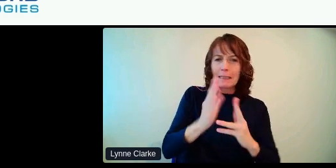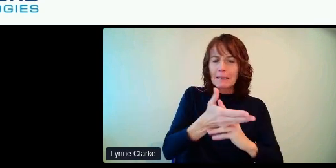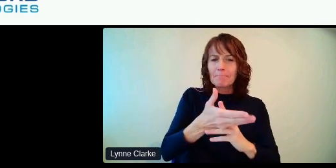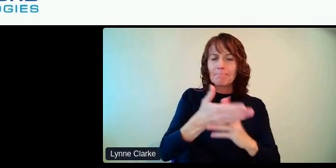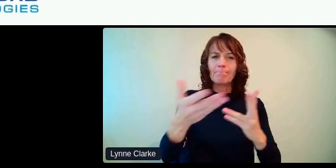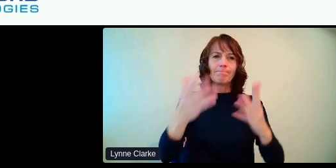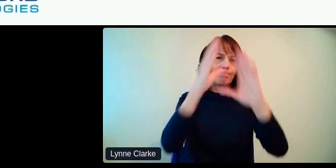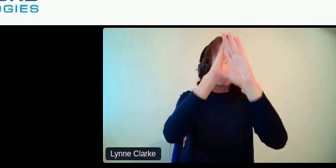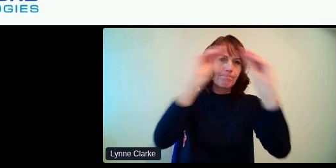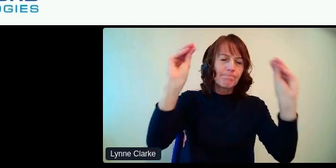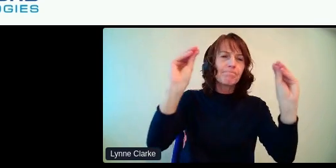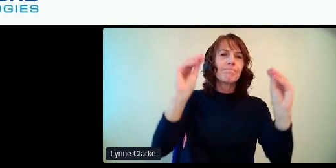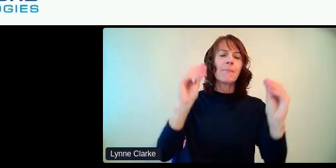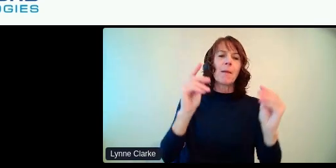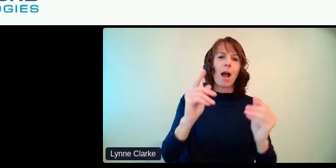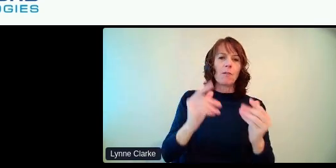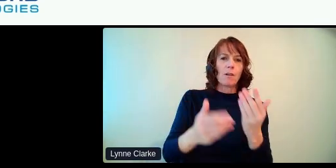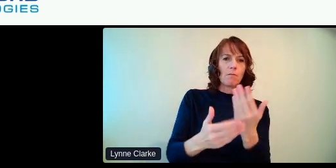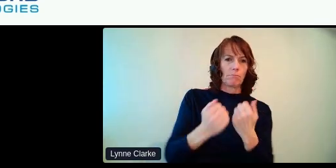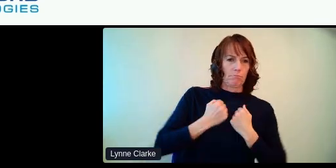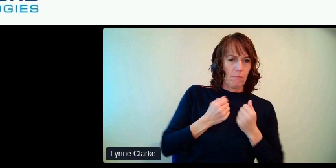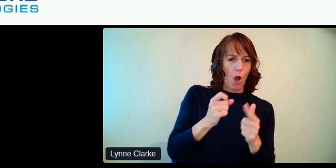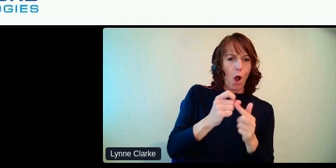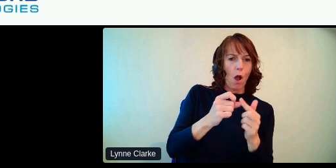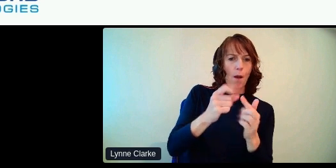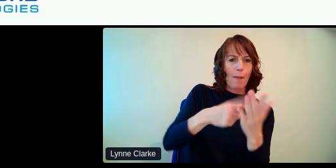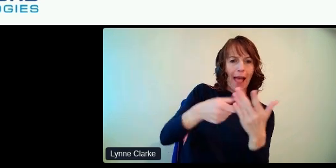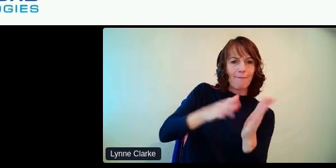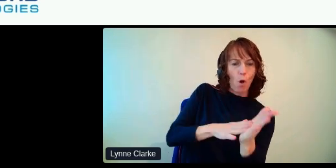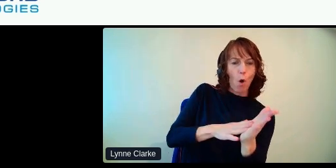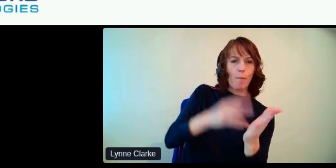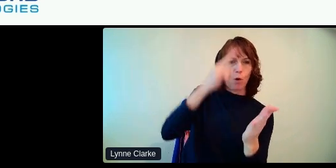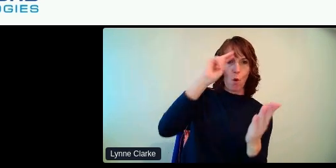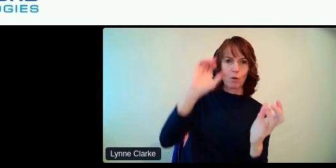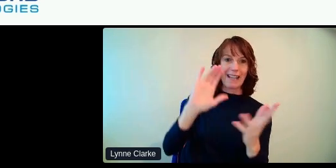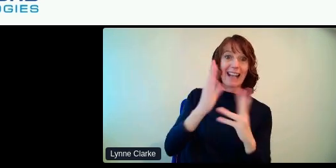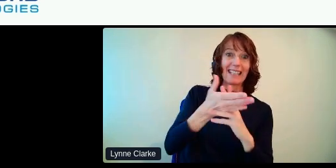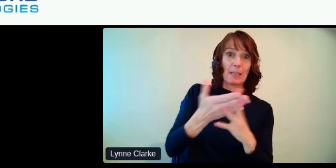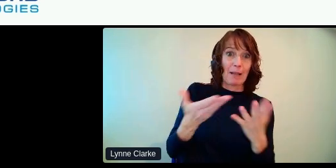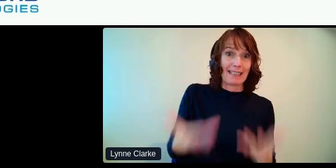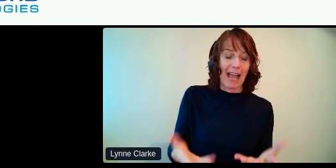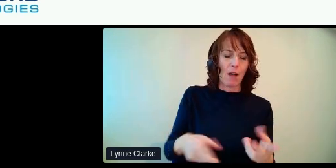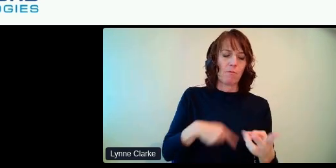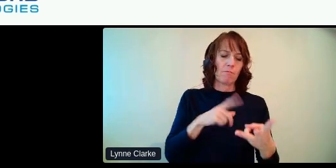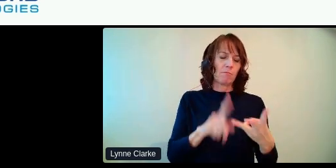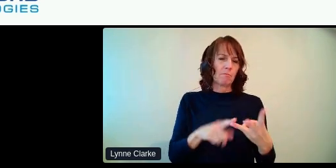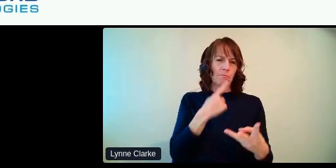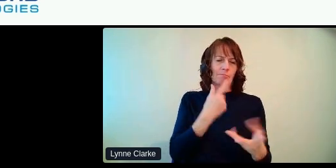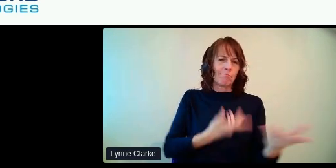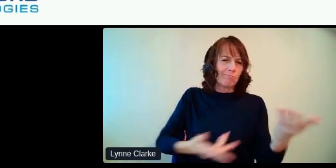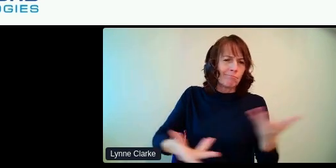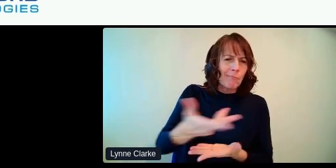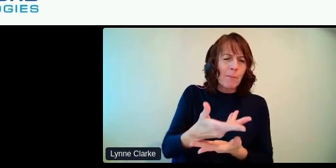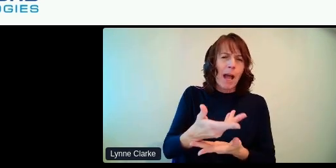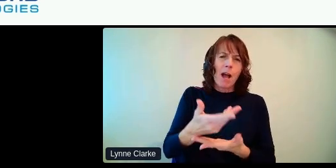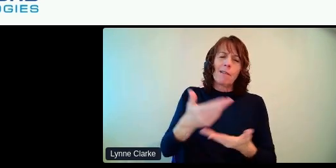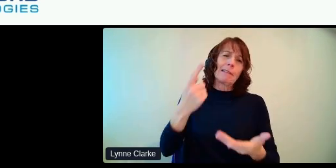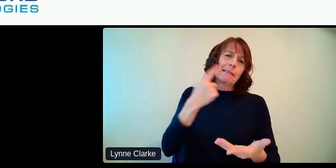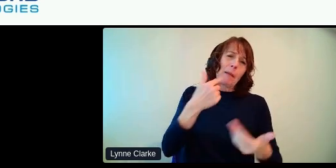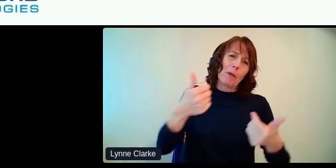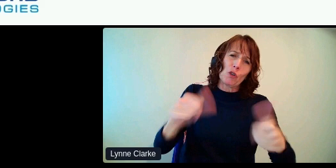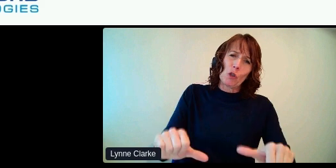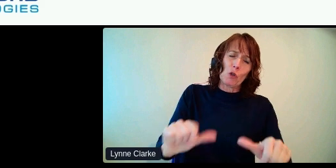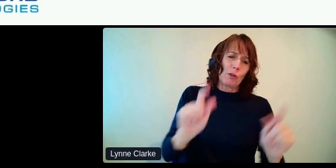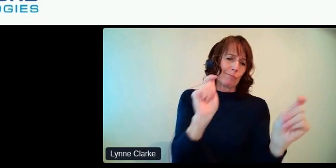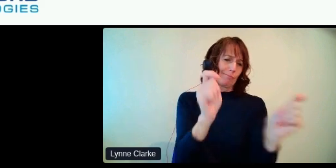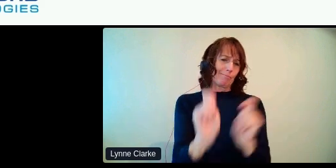our AccessibilityNow platform, talk you through how it's a really simple solution for delivering accessible documents, and